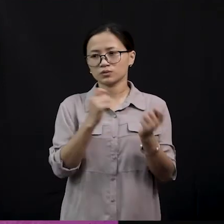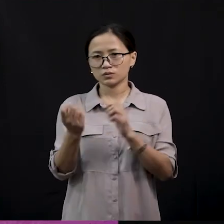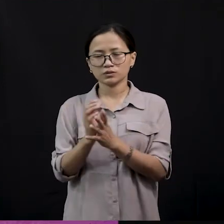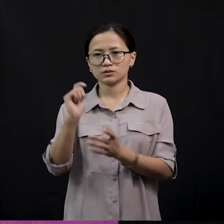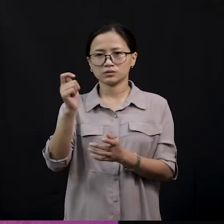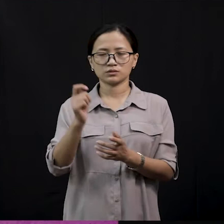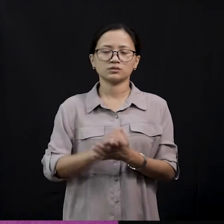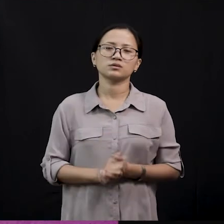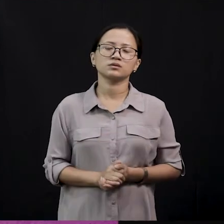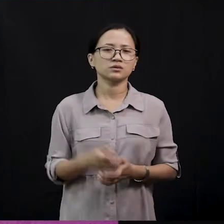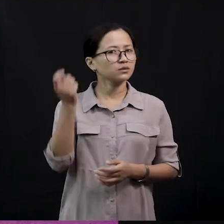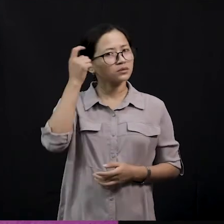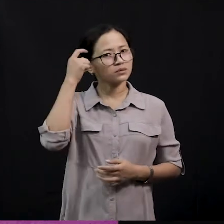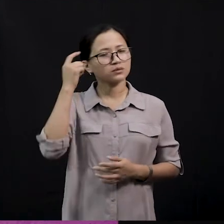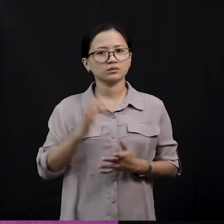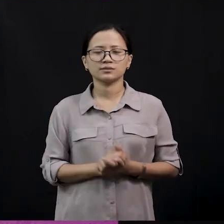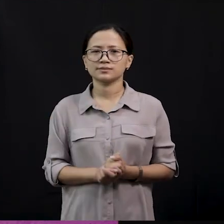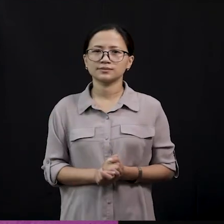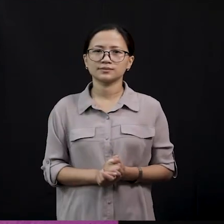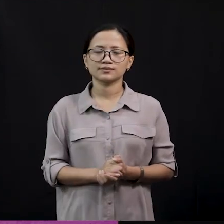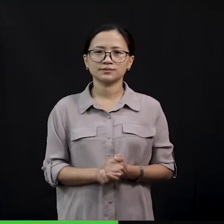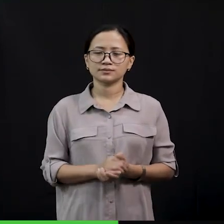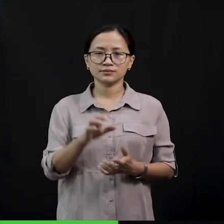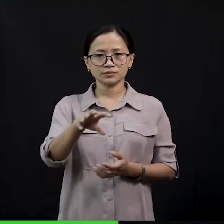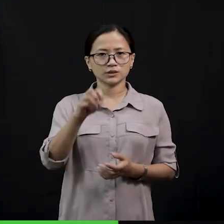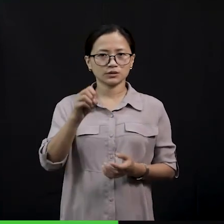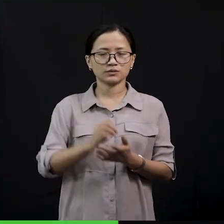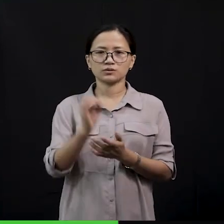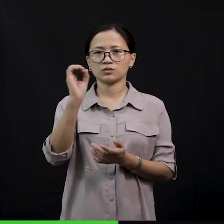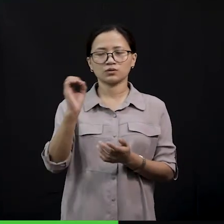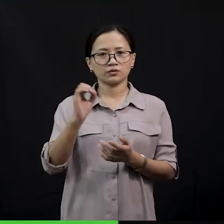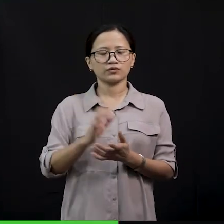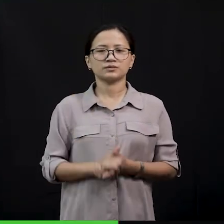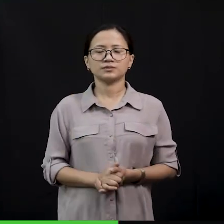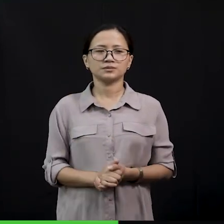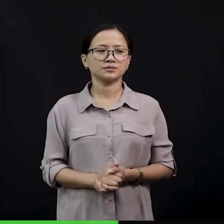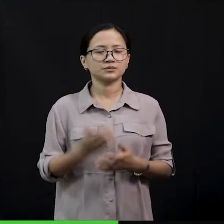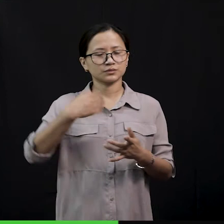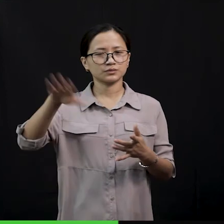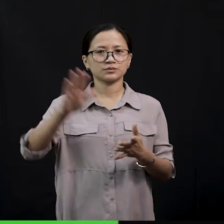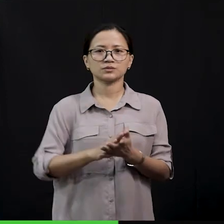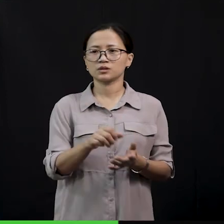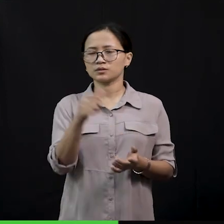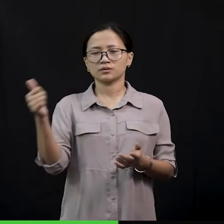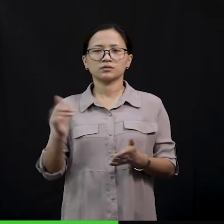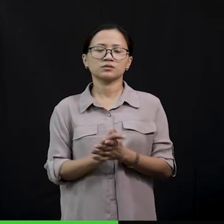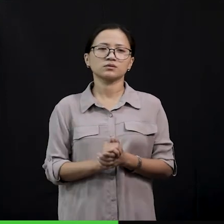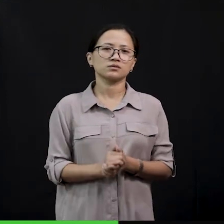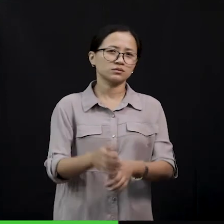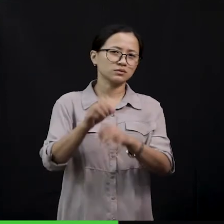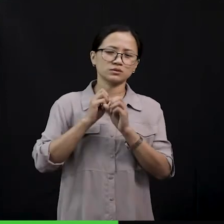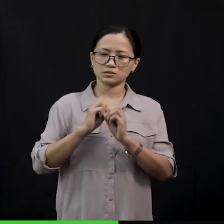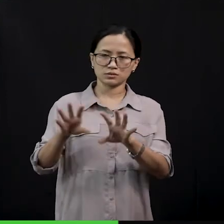of money. Now, do you think he had take up that offer? He went away, and in other words, he declined